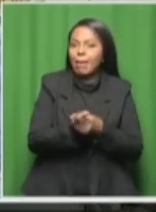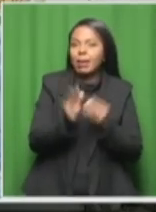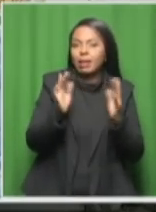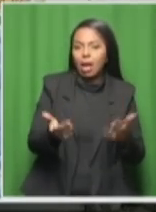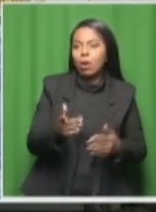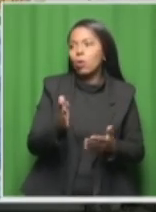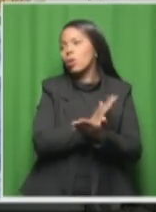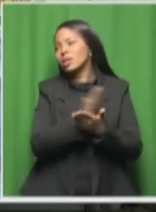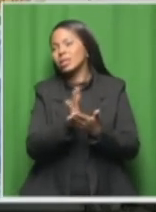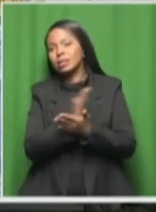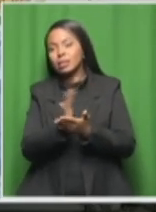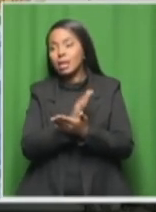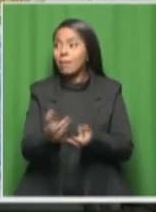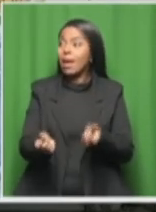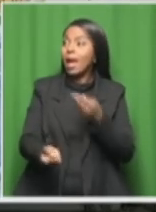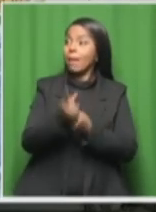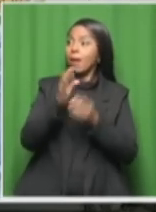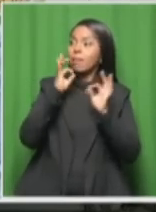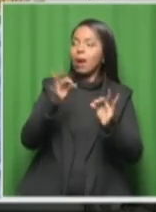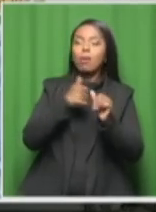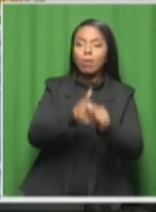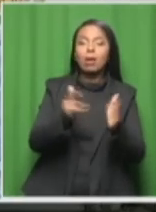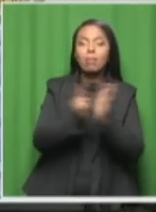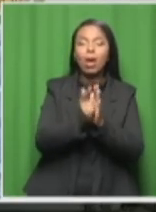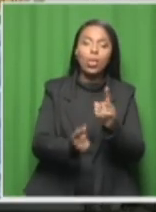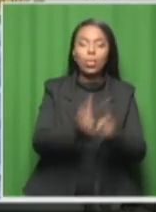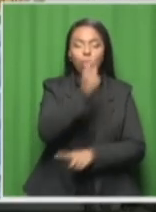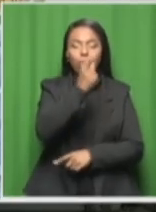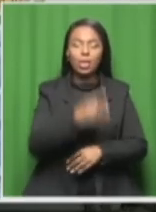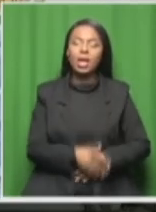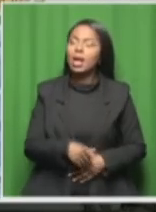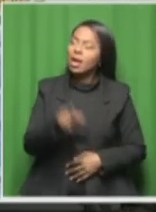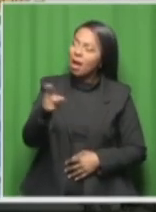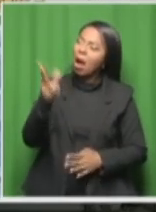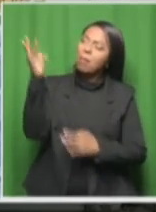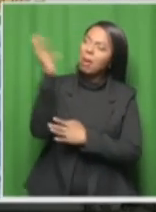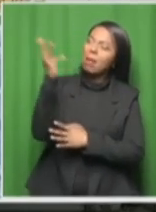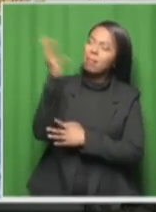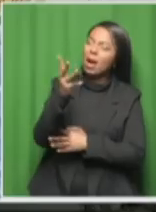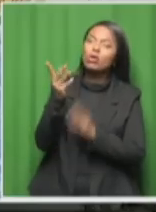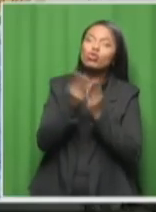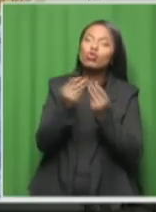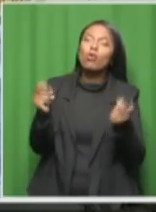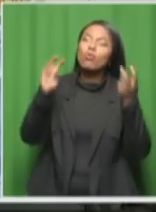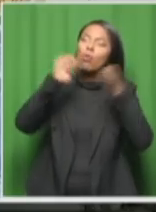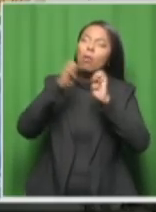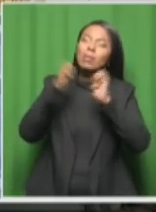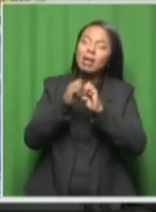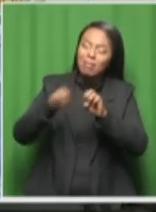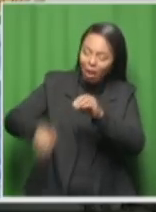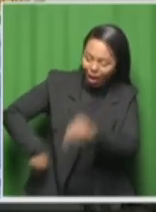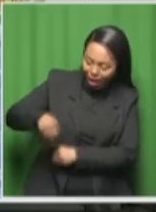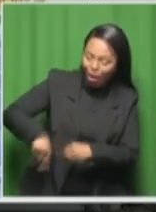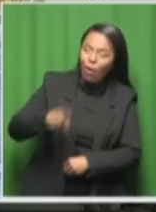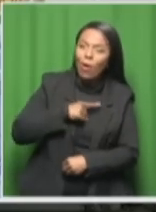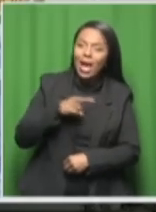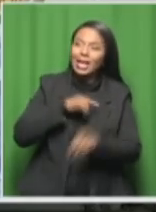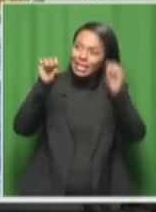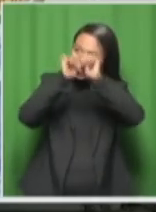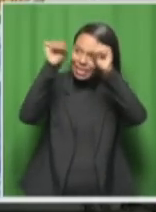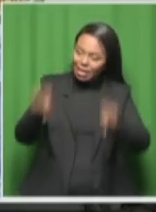So let's talk to that and how you are going to address the corruption and abuse within the system